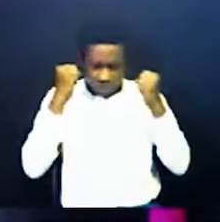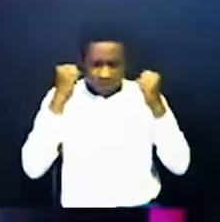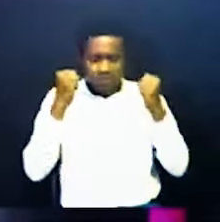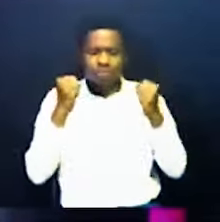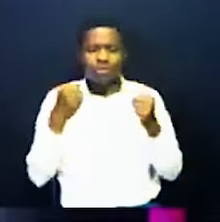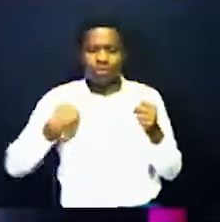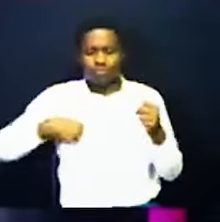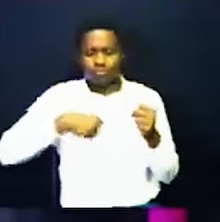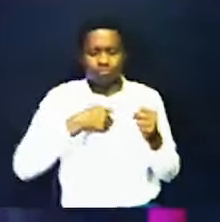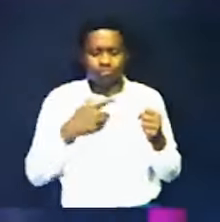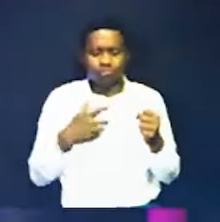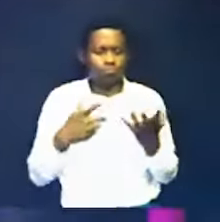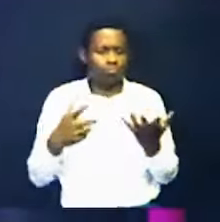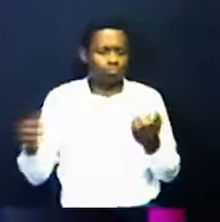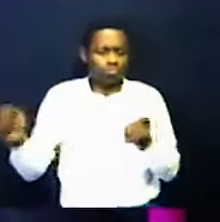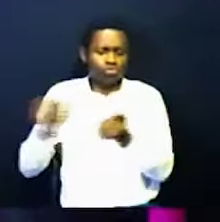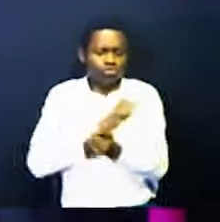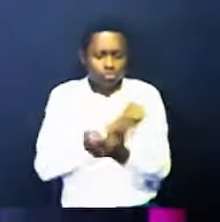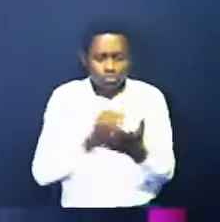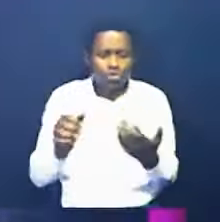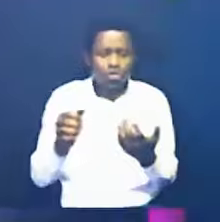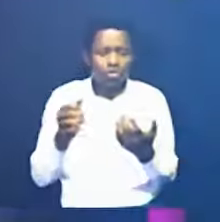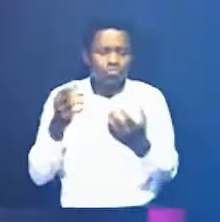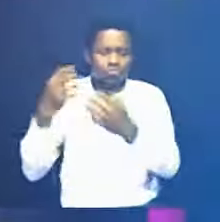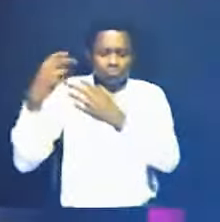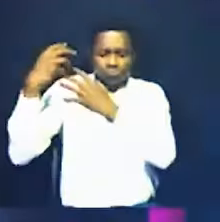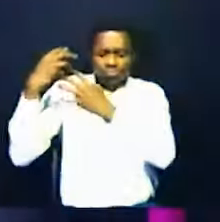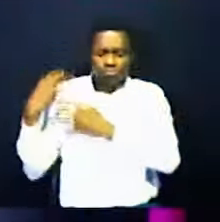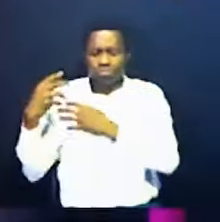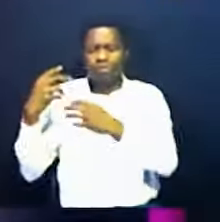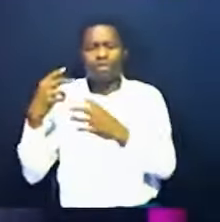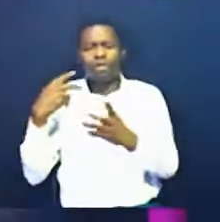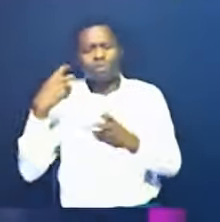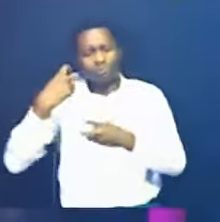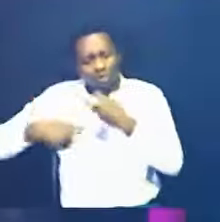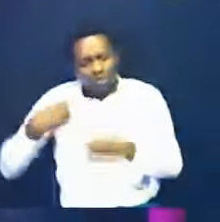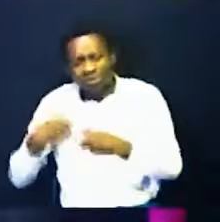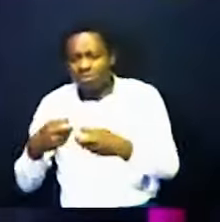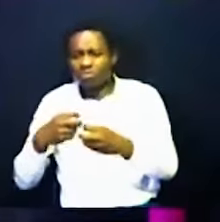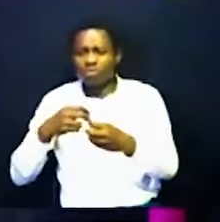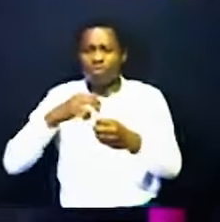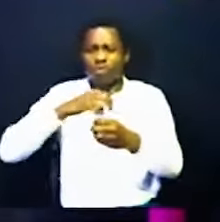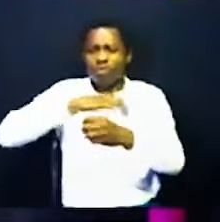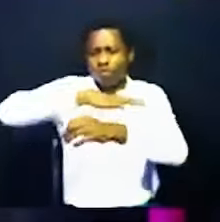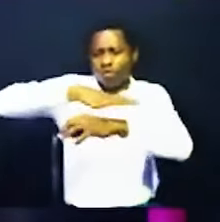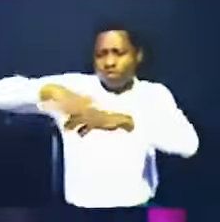yoke from off our children's back.